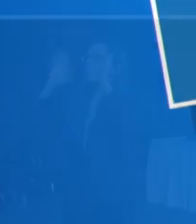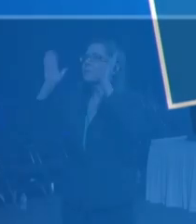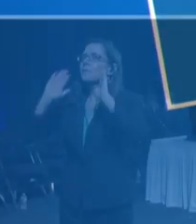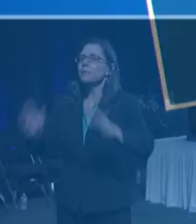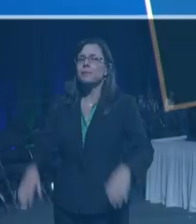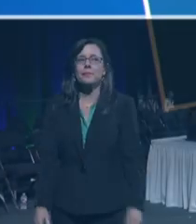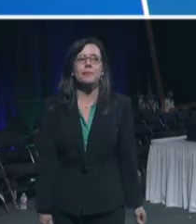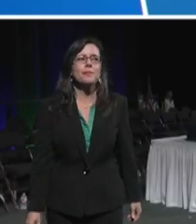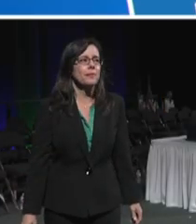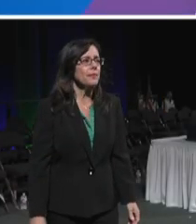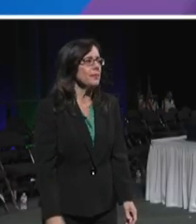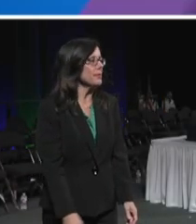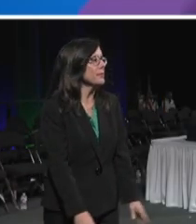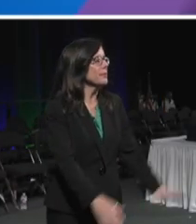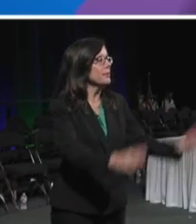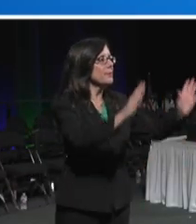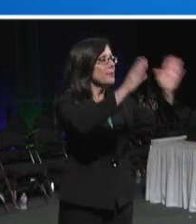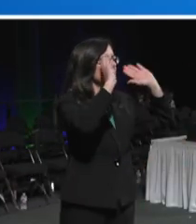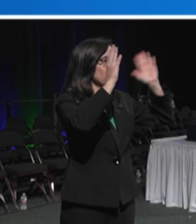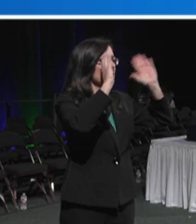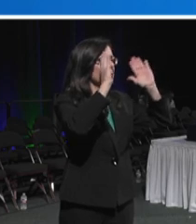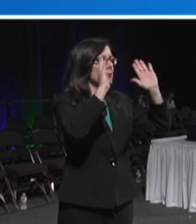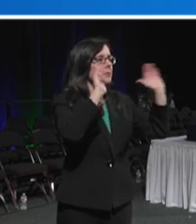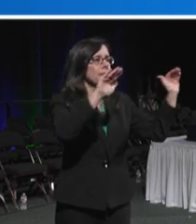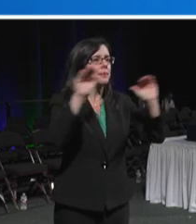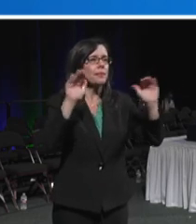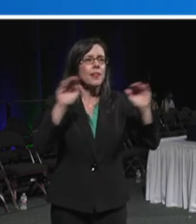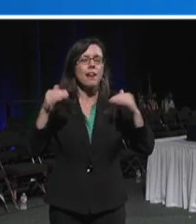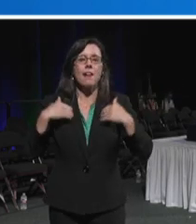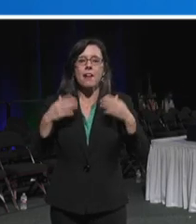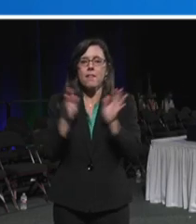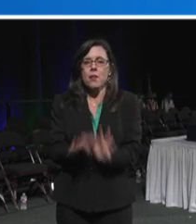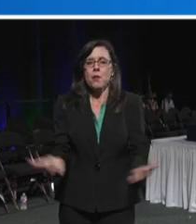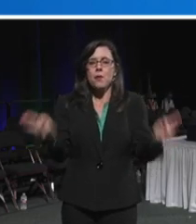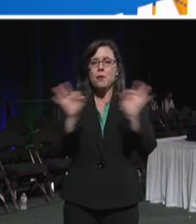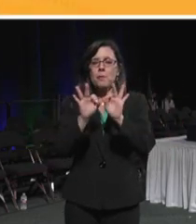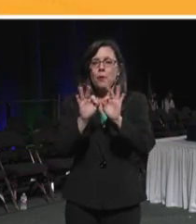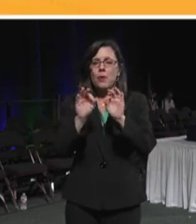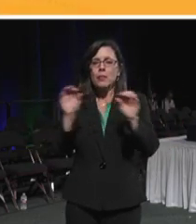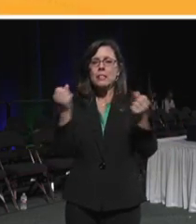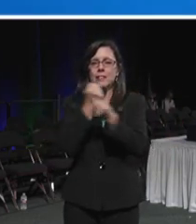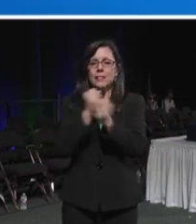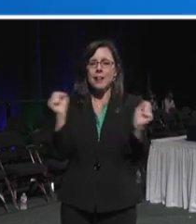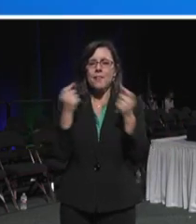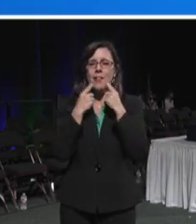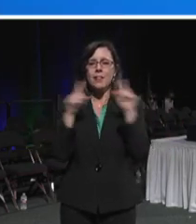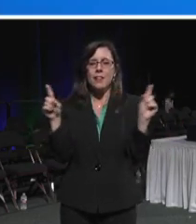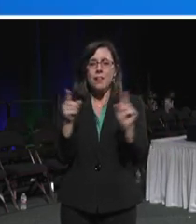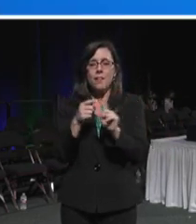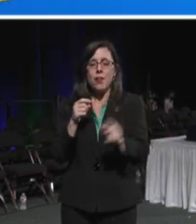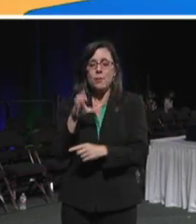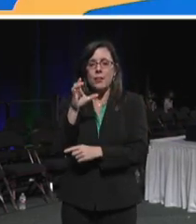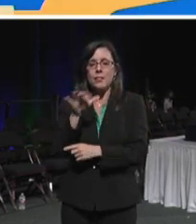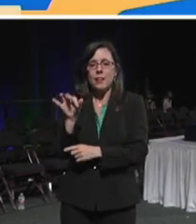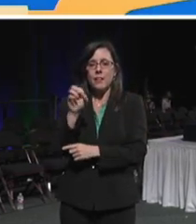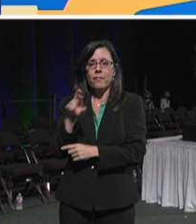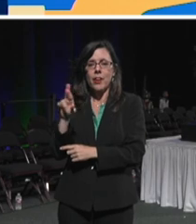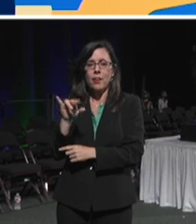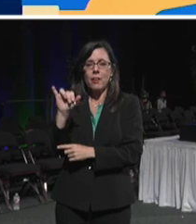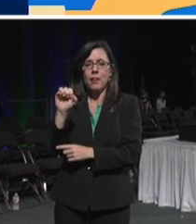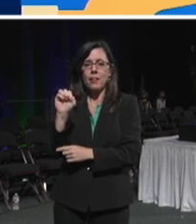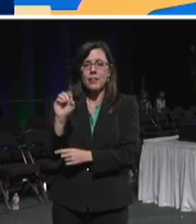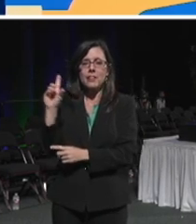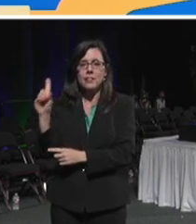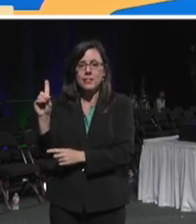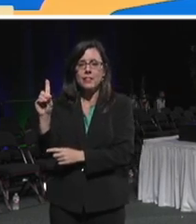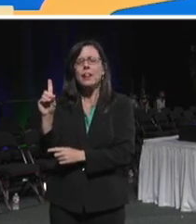Attention, please. May I have your attention for a very important safety announcement from the Cypress-Fairbanks